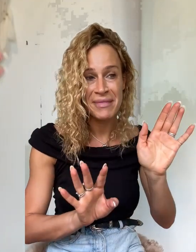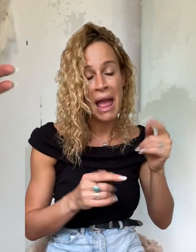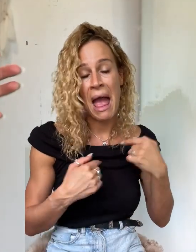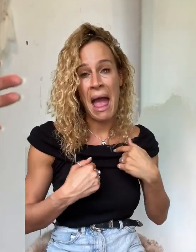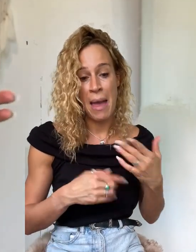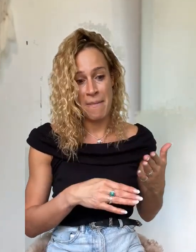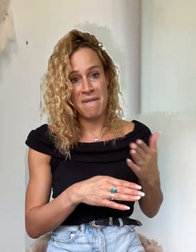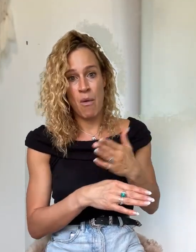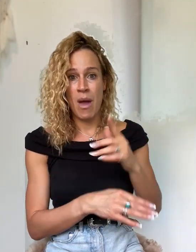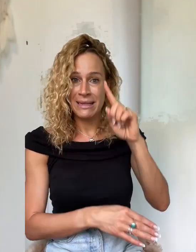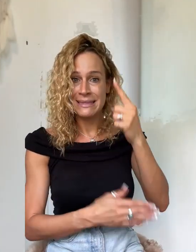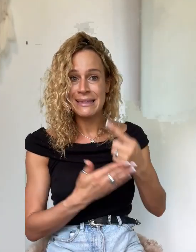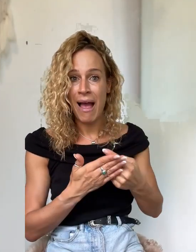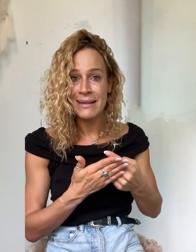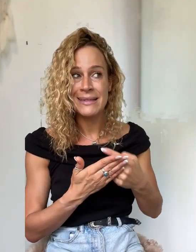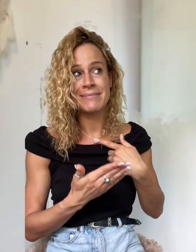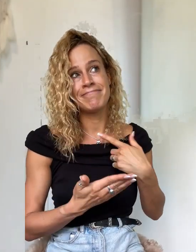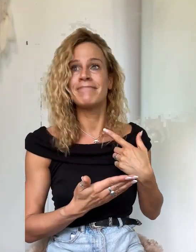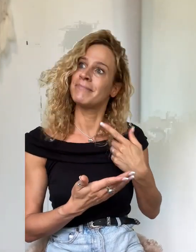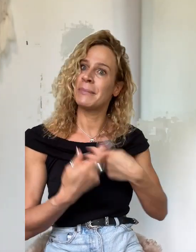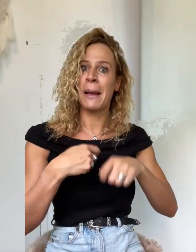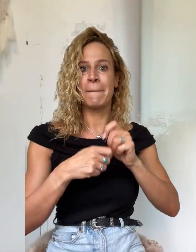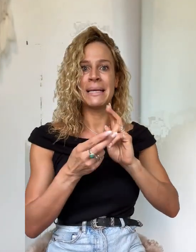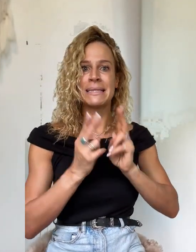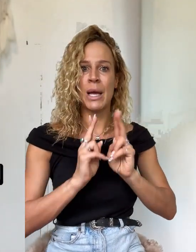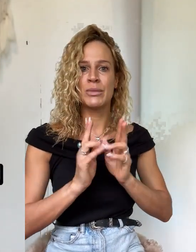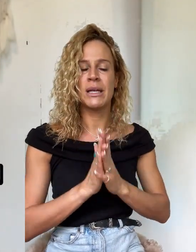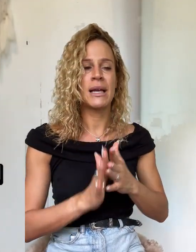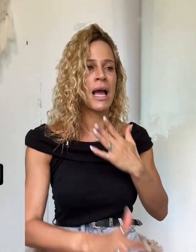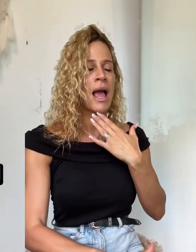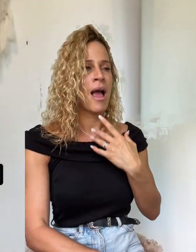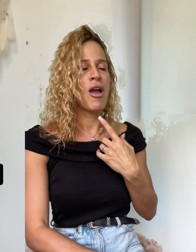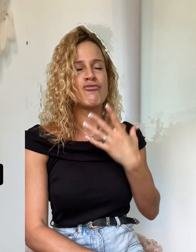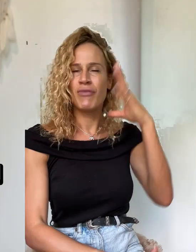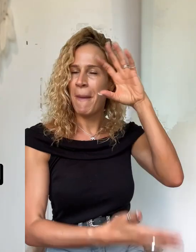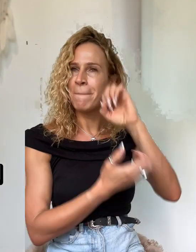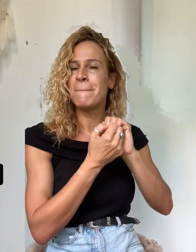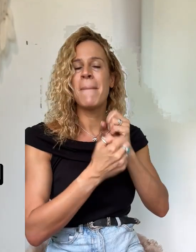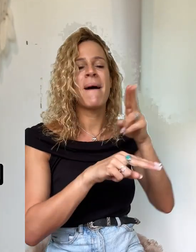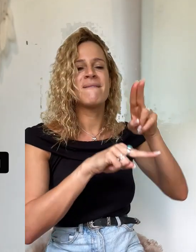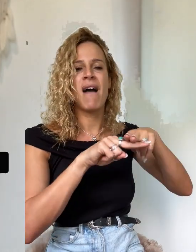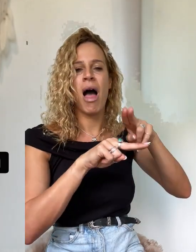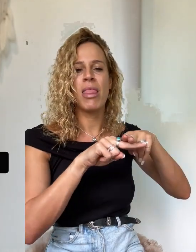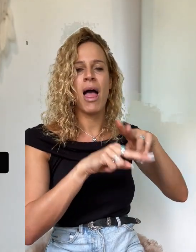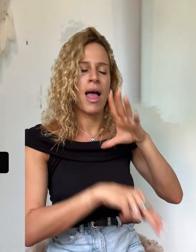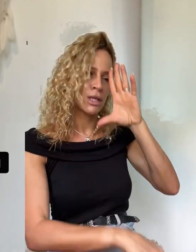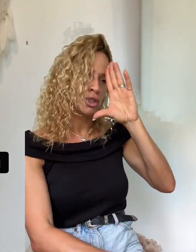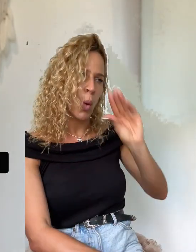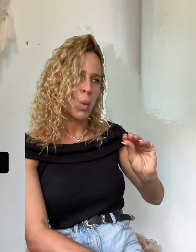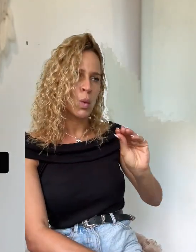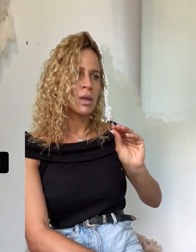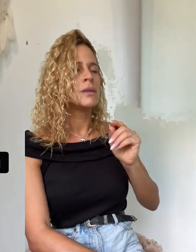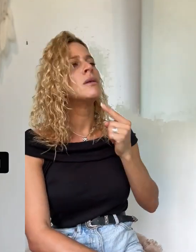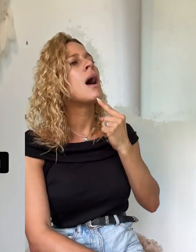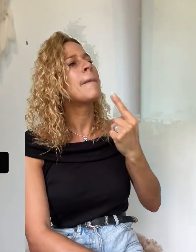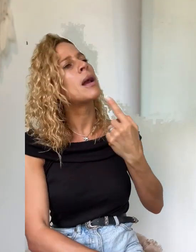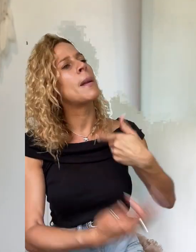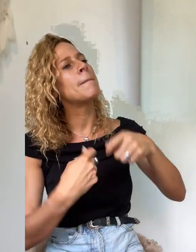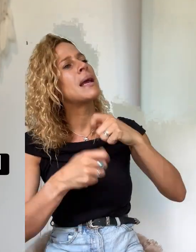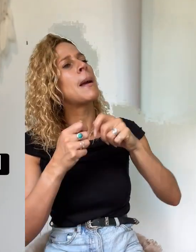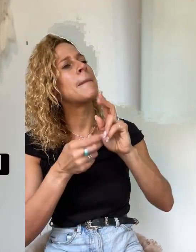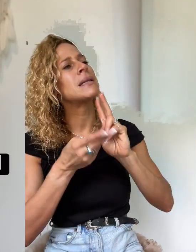I decided I was going to be a sign language interpreter. I remember telling my dad and him looking at me with that